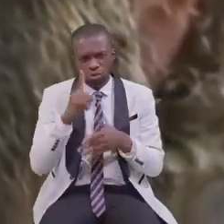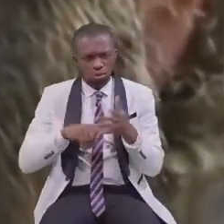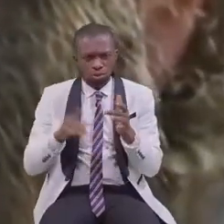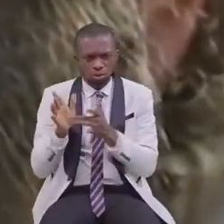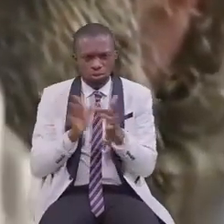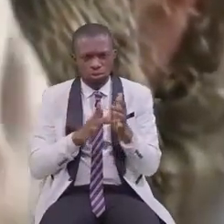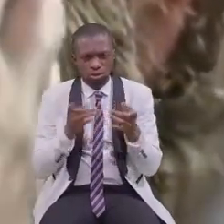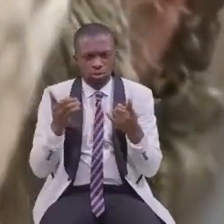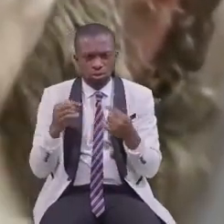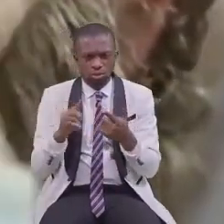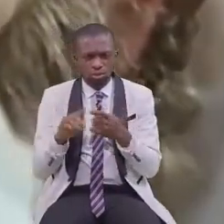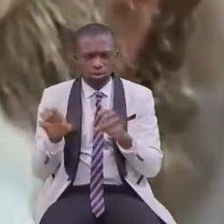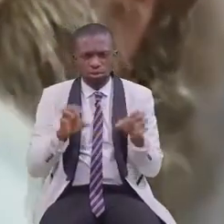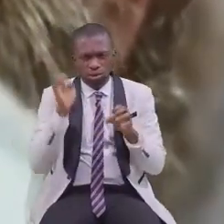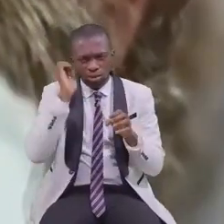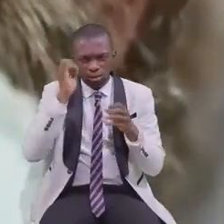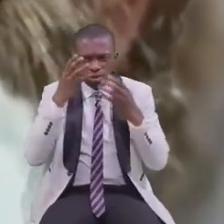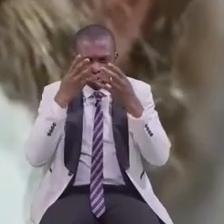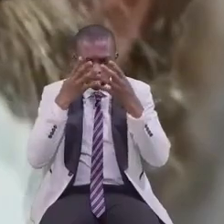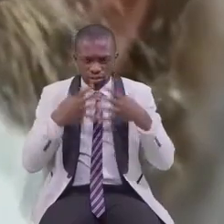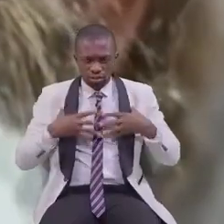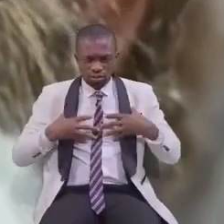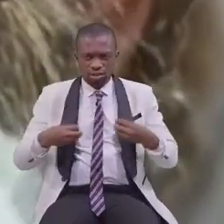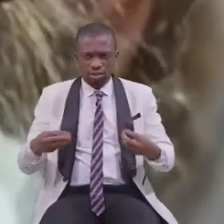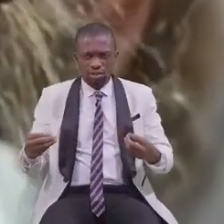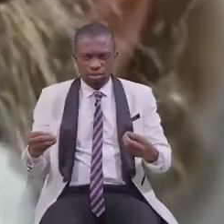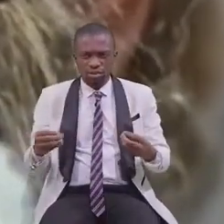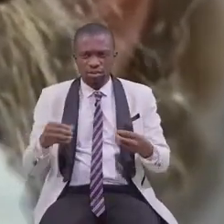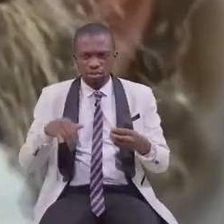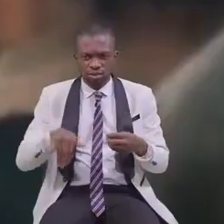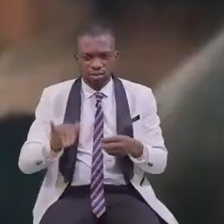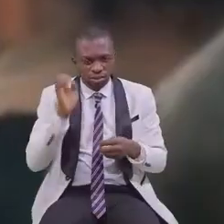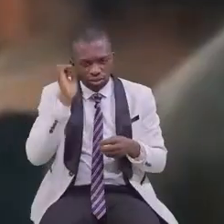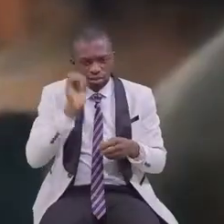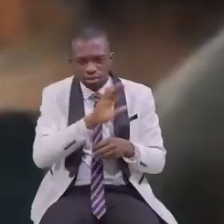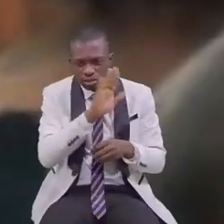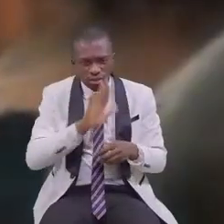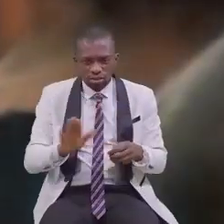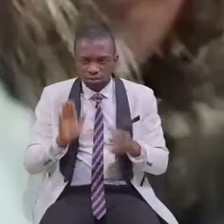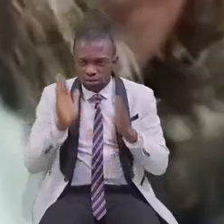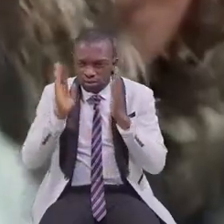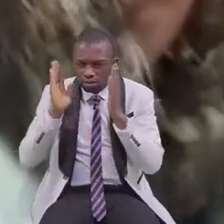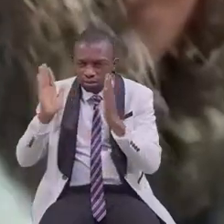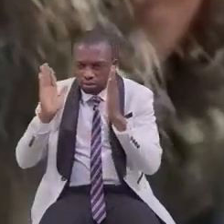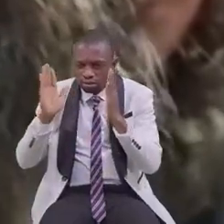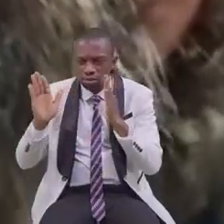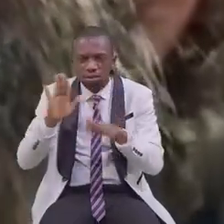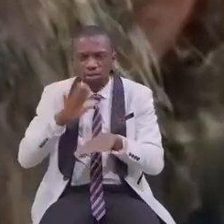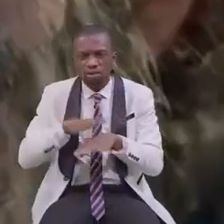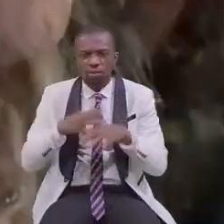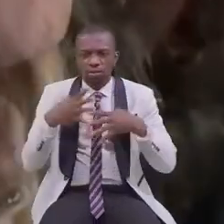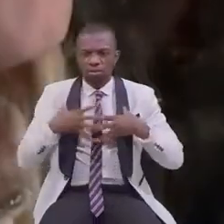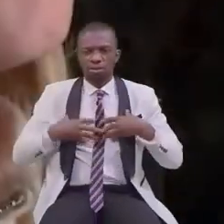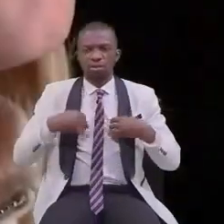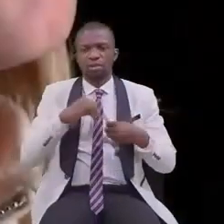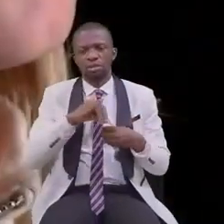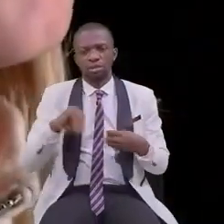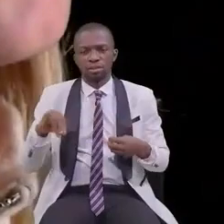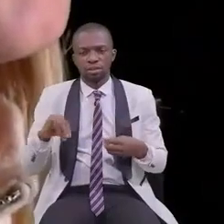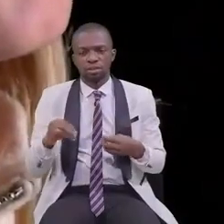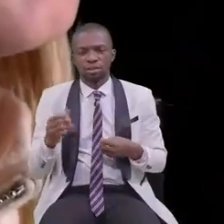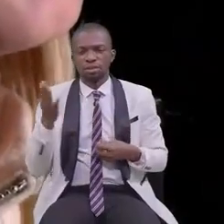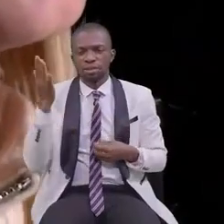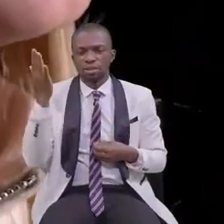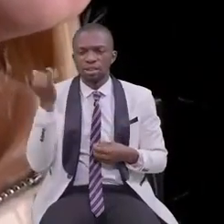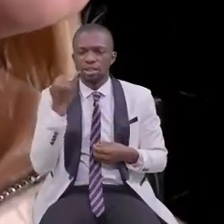Jesus did? He healed, yes, but he didn't concentrate only on healing. The